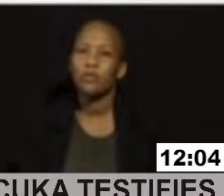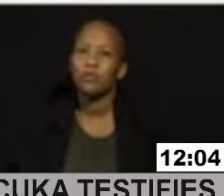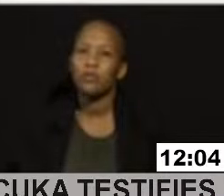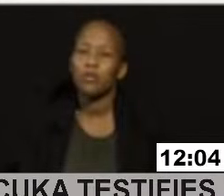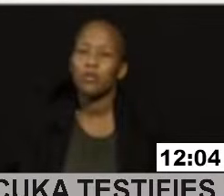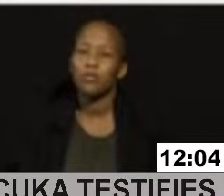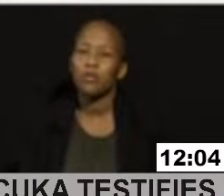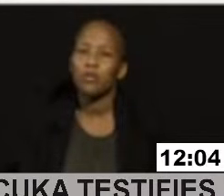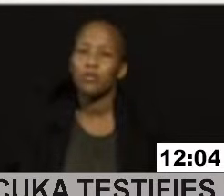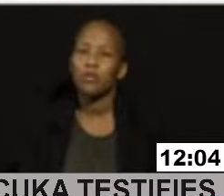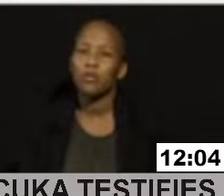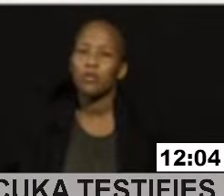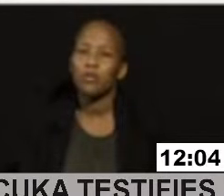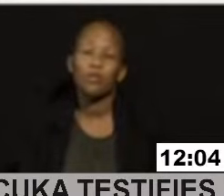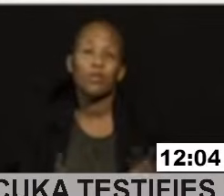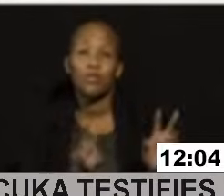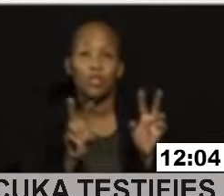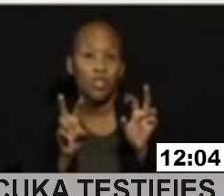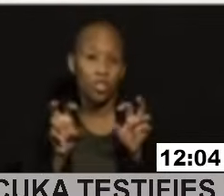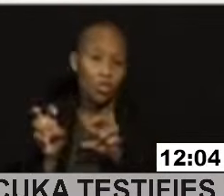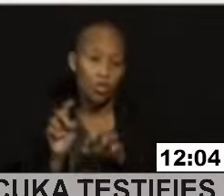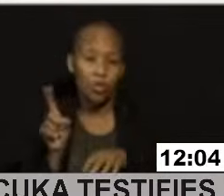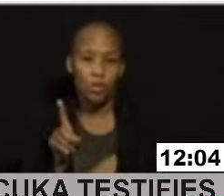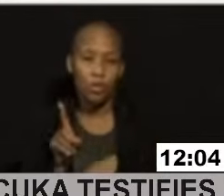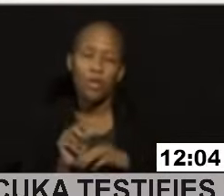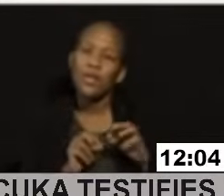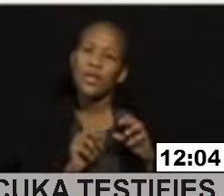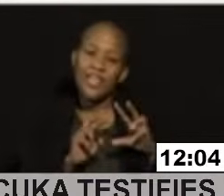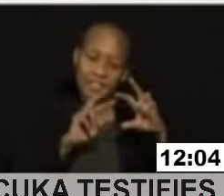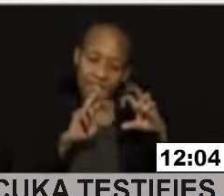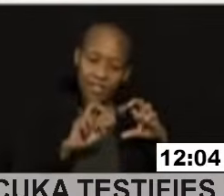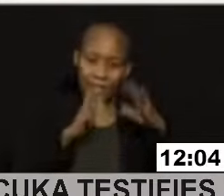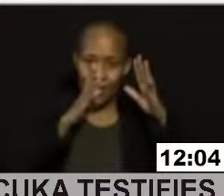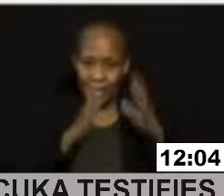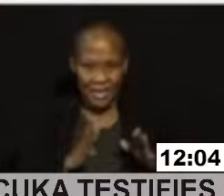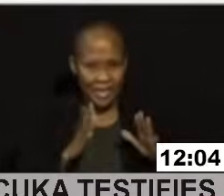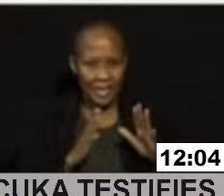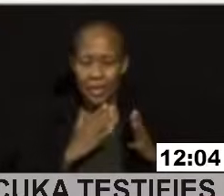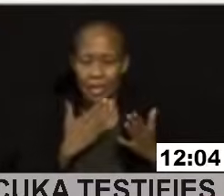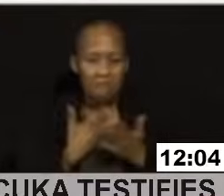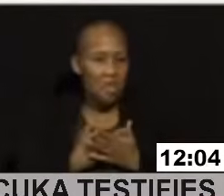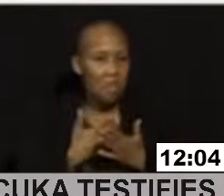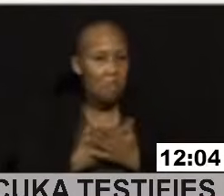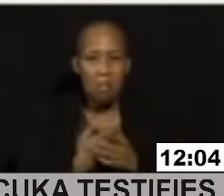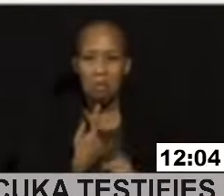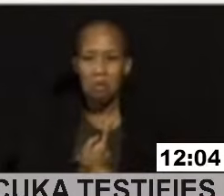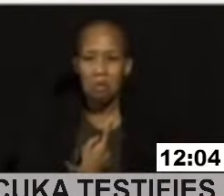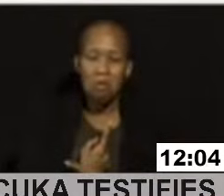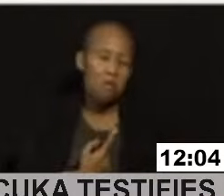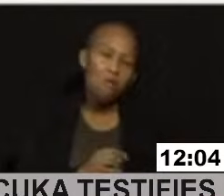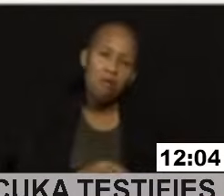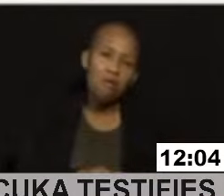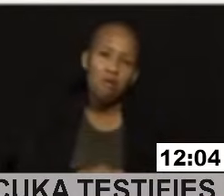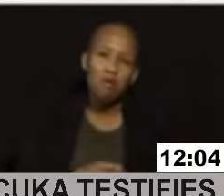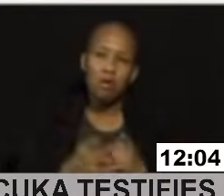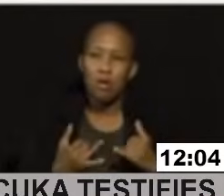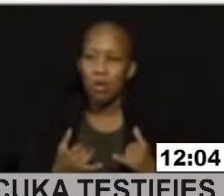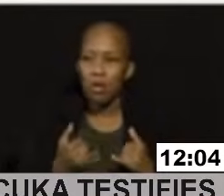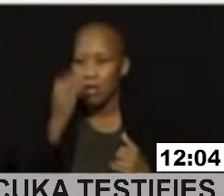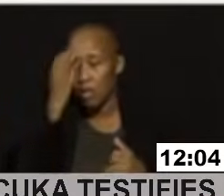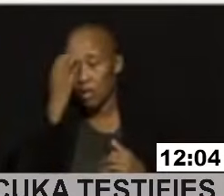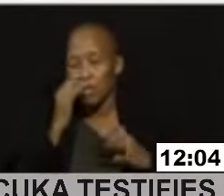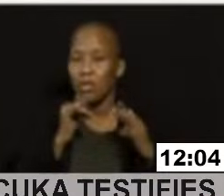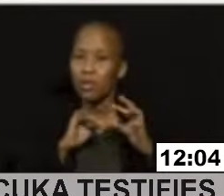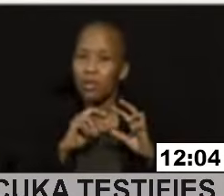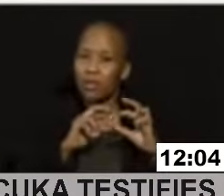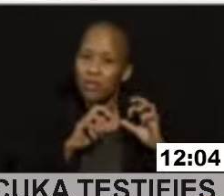been the availability of the investigators. And so Anton wanted the investigators and he went to the